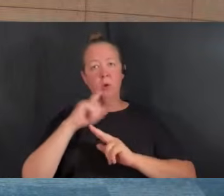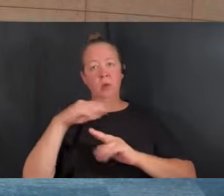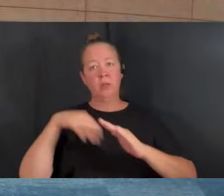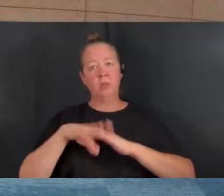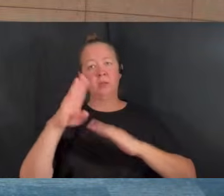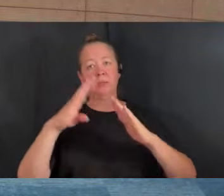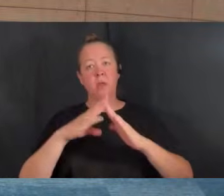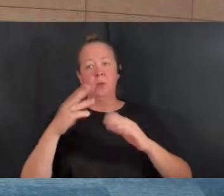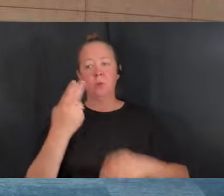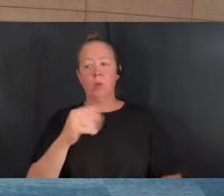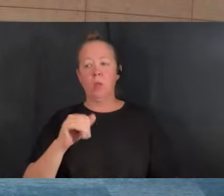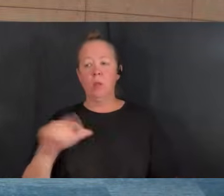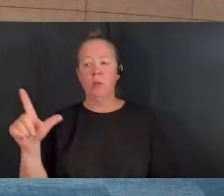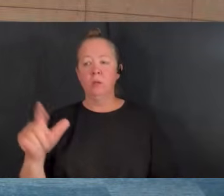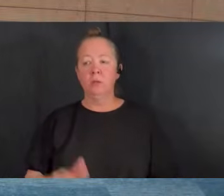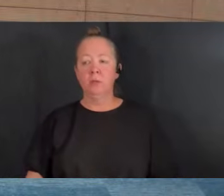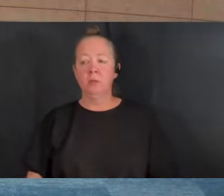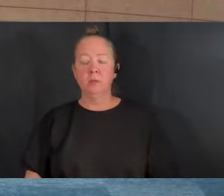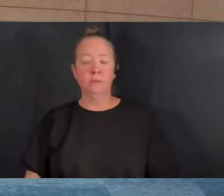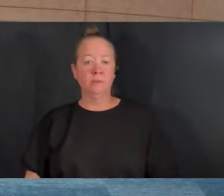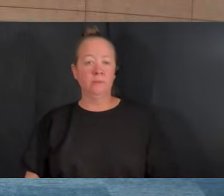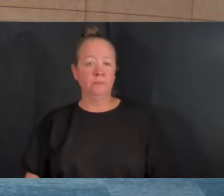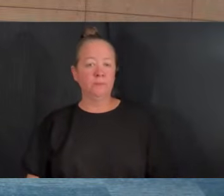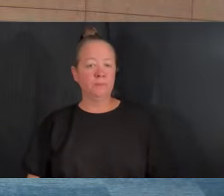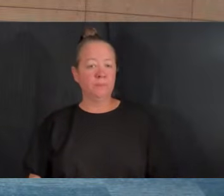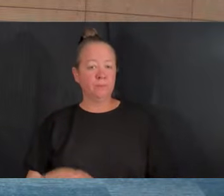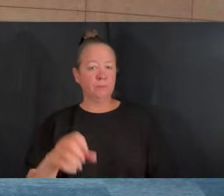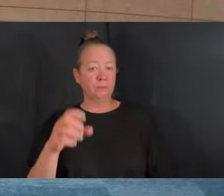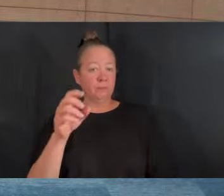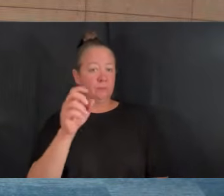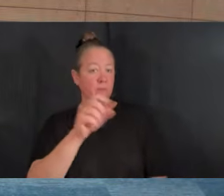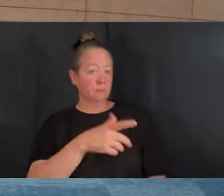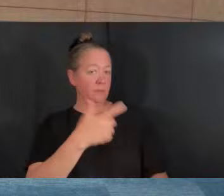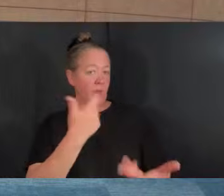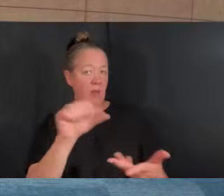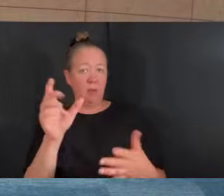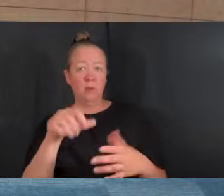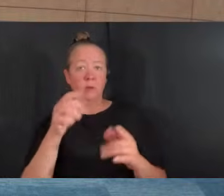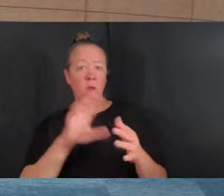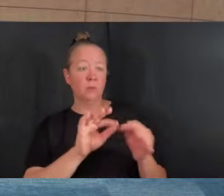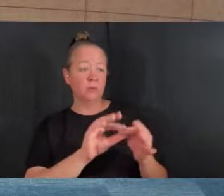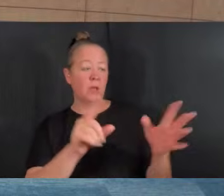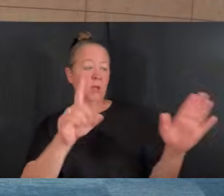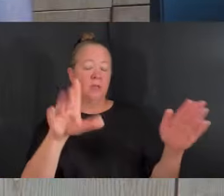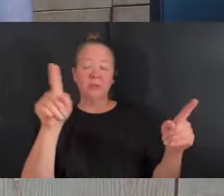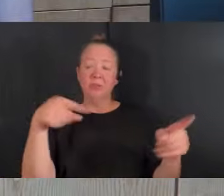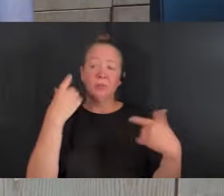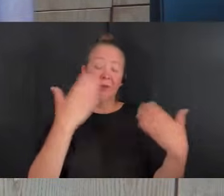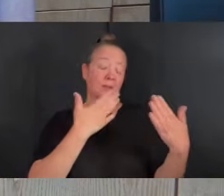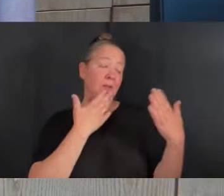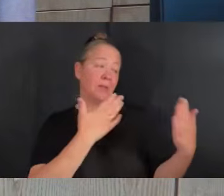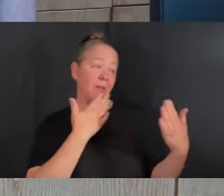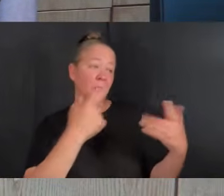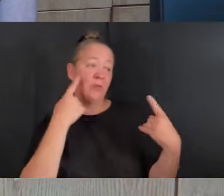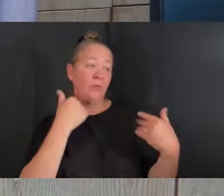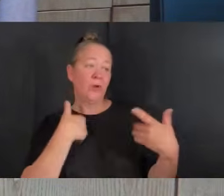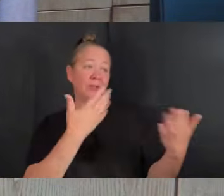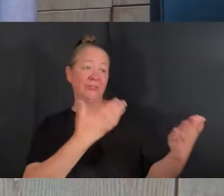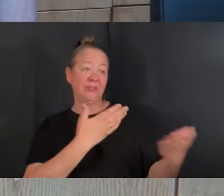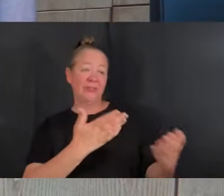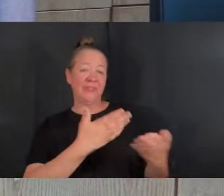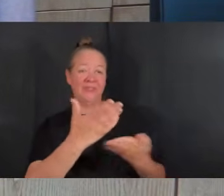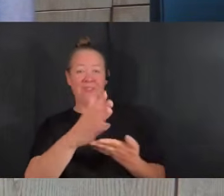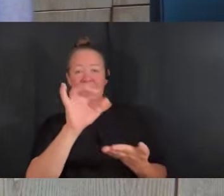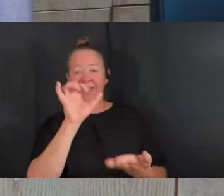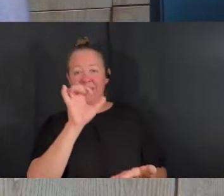Yes, Vice Mayor. I just want to say thank you for serving on that body and representing Cheverly. You're